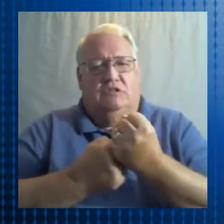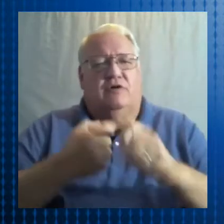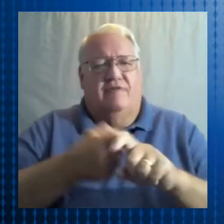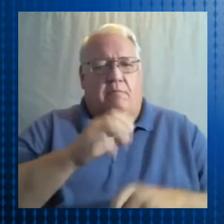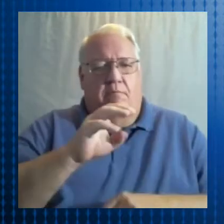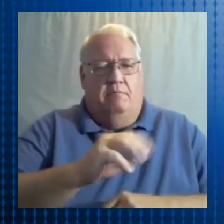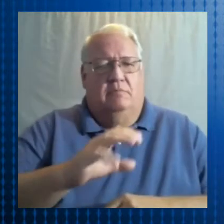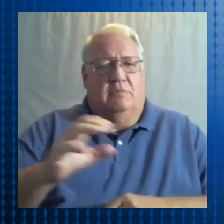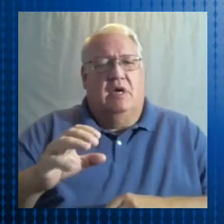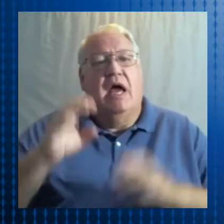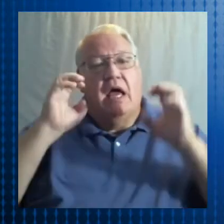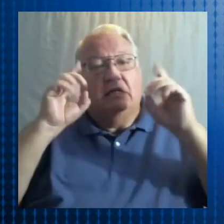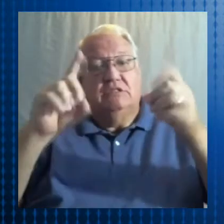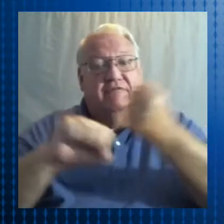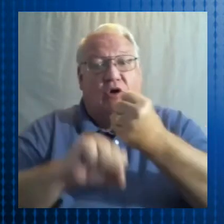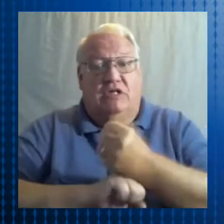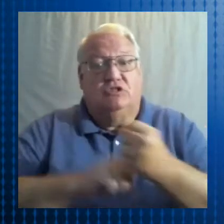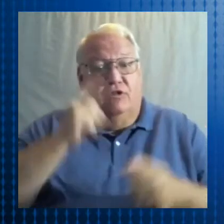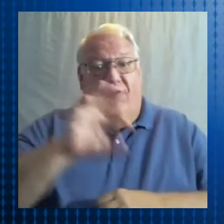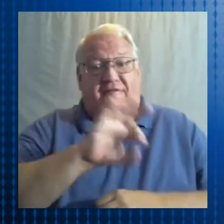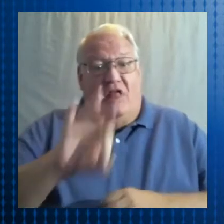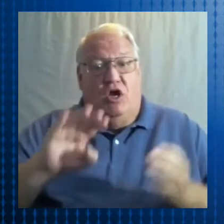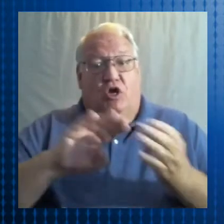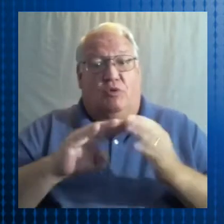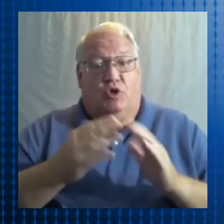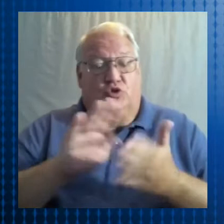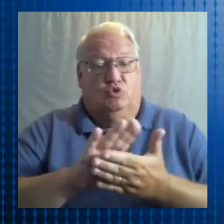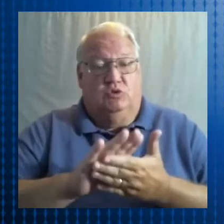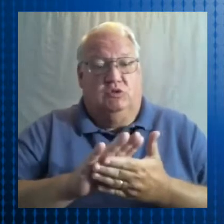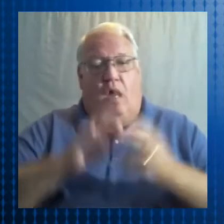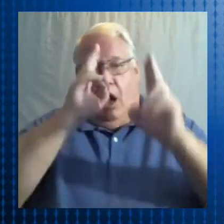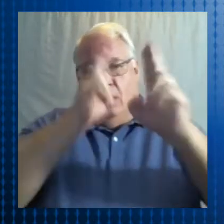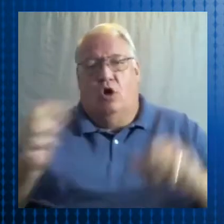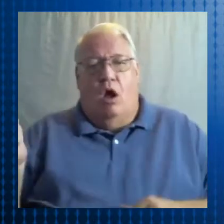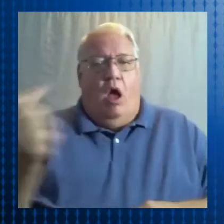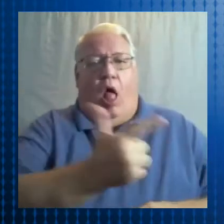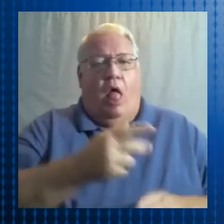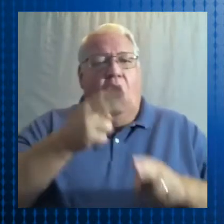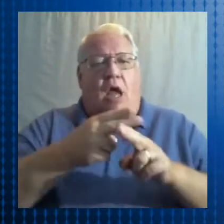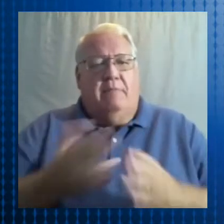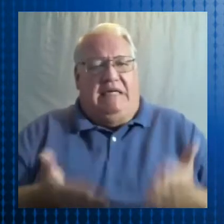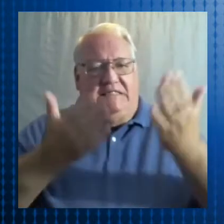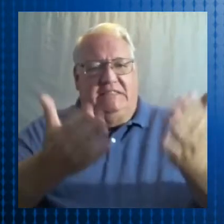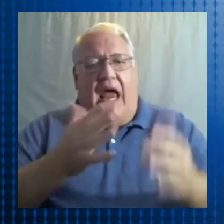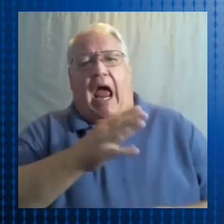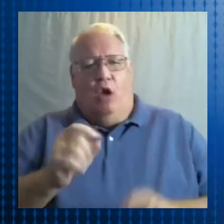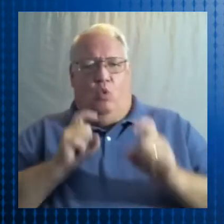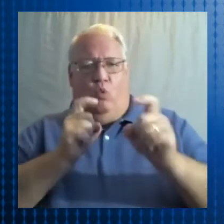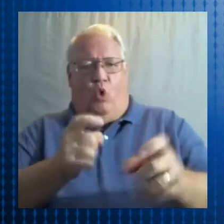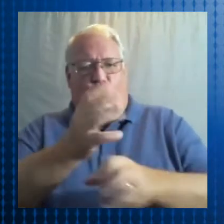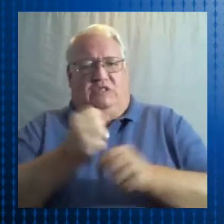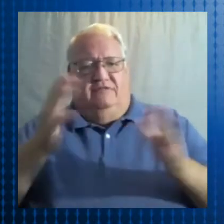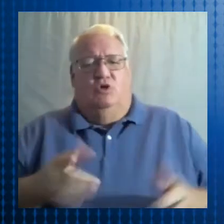Education Foundation for Flint Community Schools honors all of tonight's nominees and the award recipients. You are in the best of